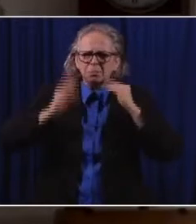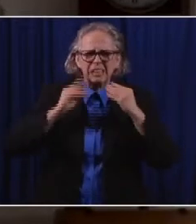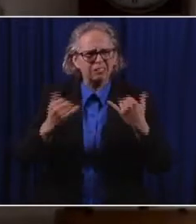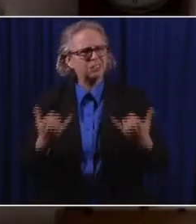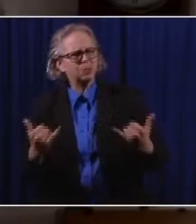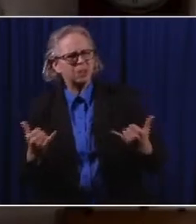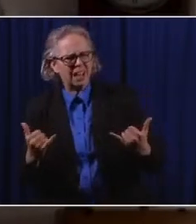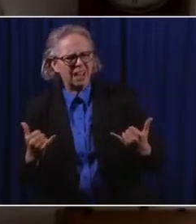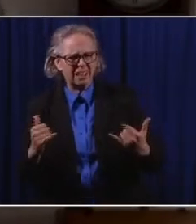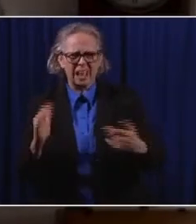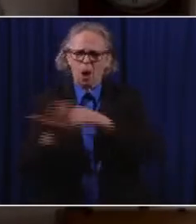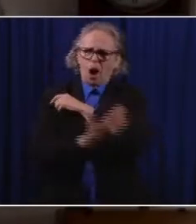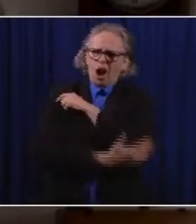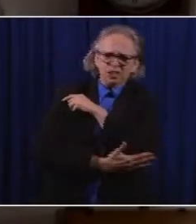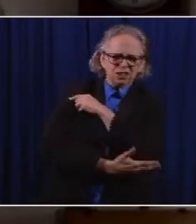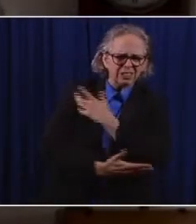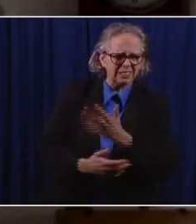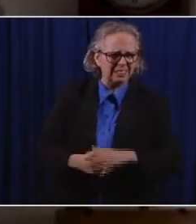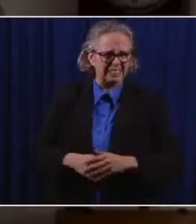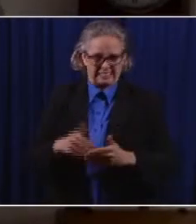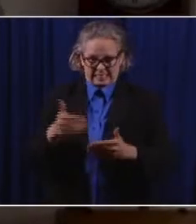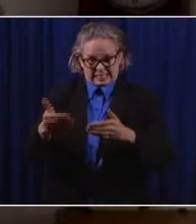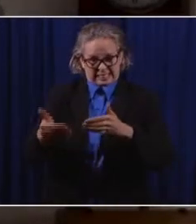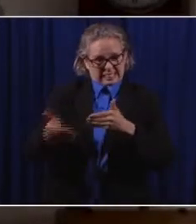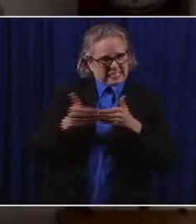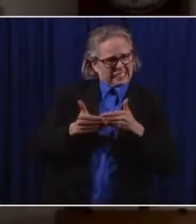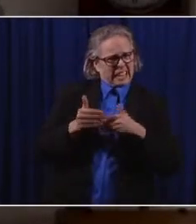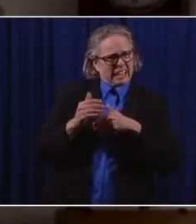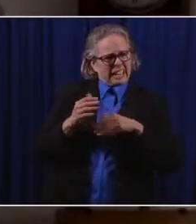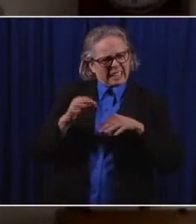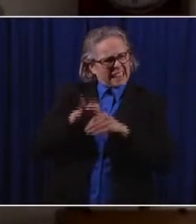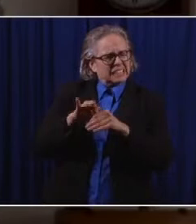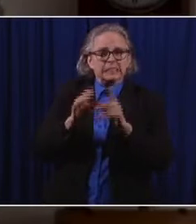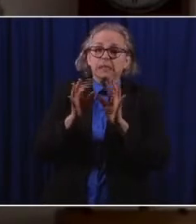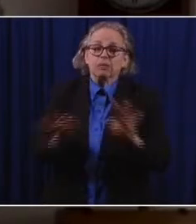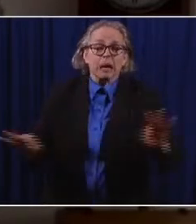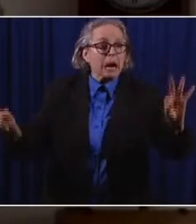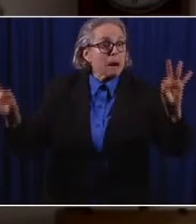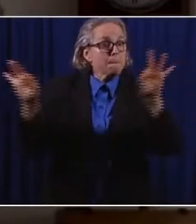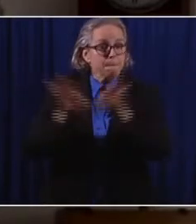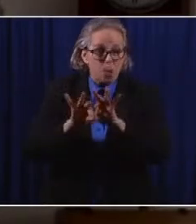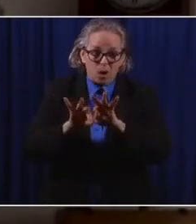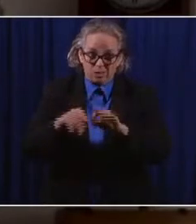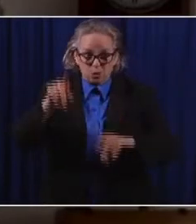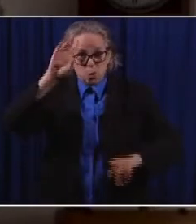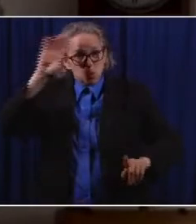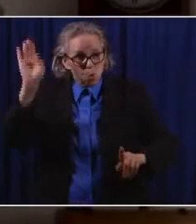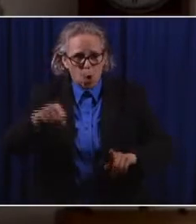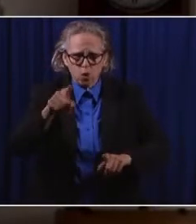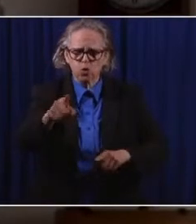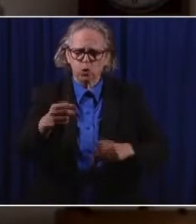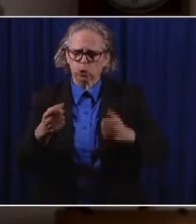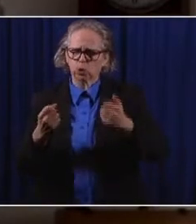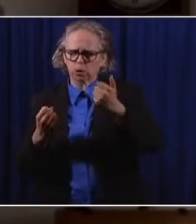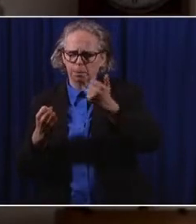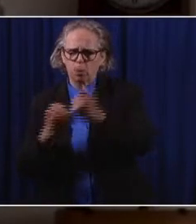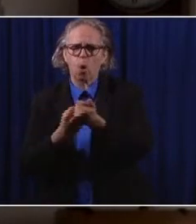important election. As you know, I support President Trump.